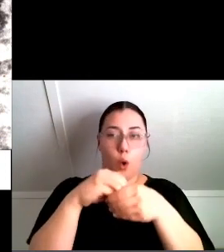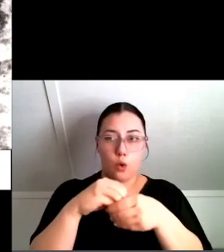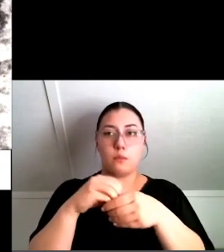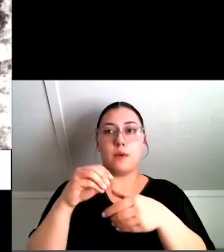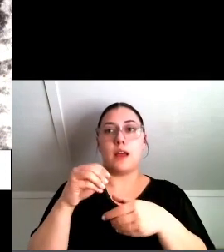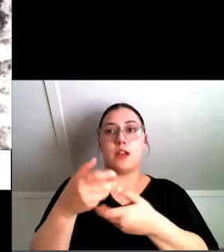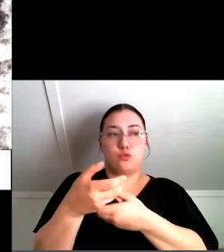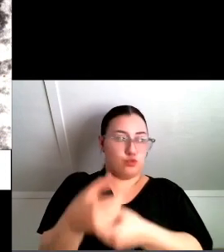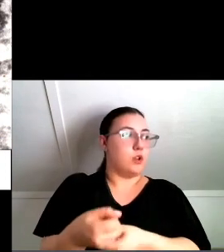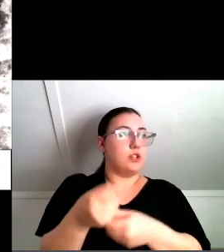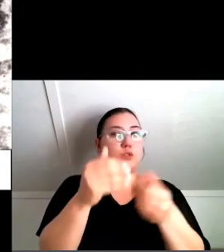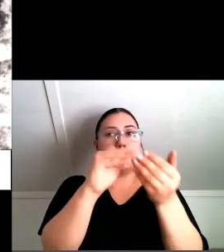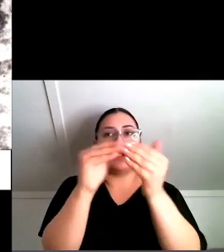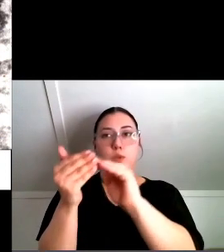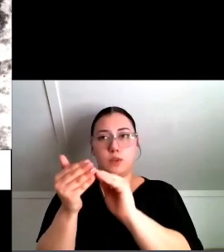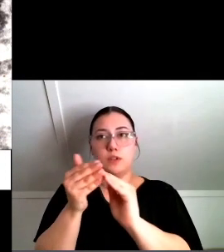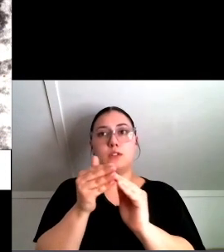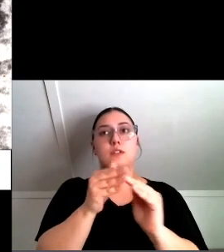community to being owned by the